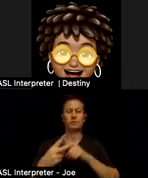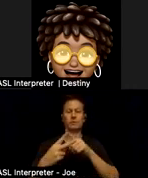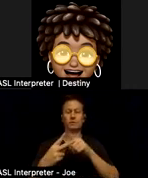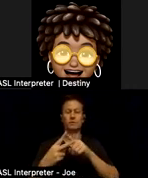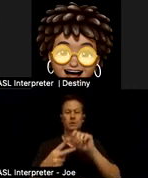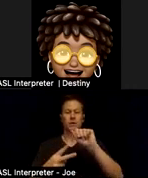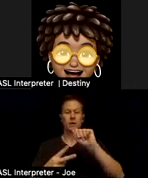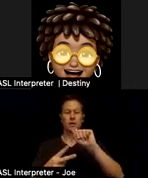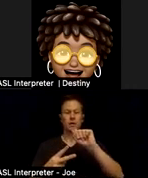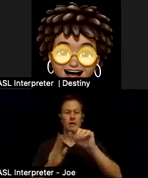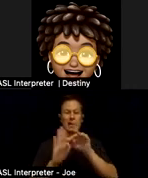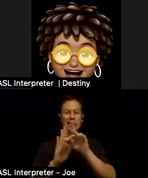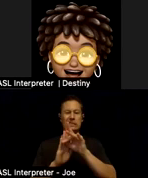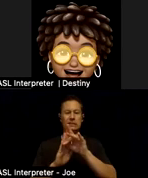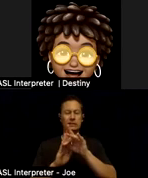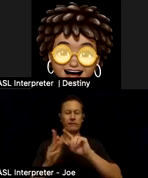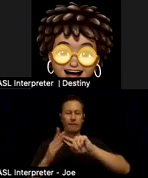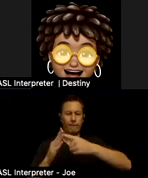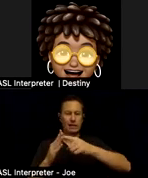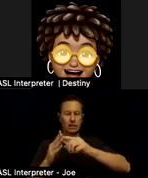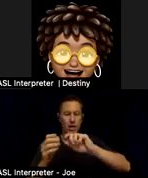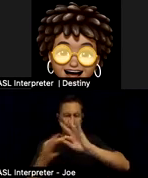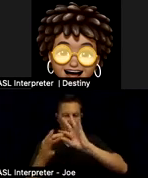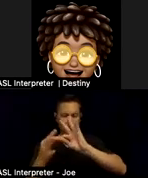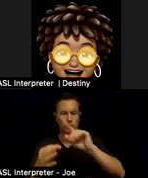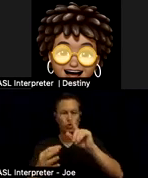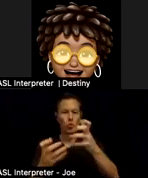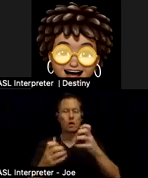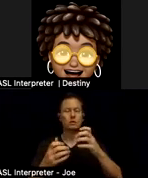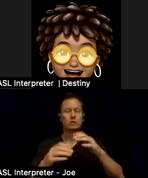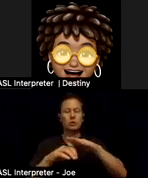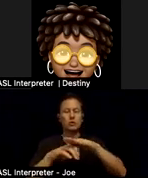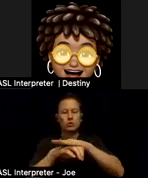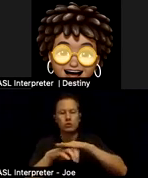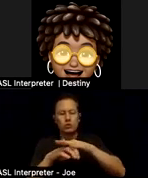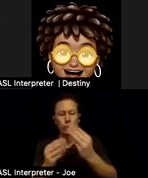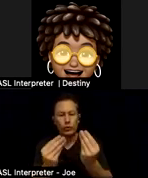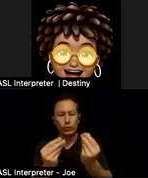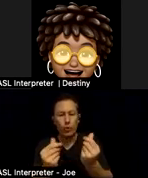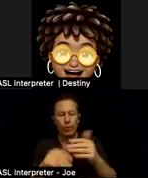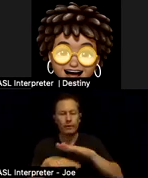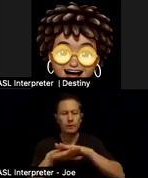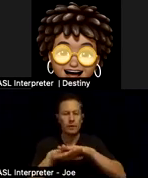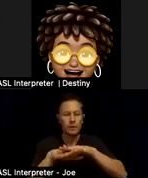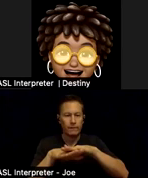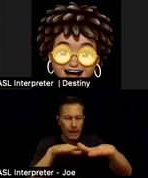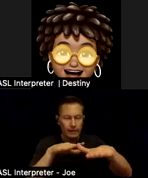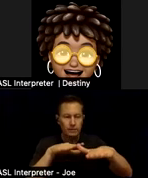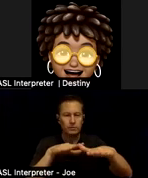on, we want to attach these to a smooth, flat surface. That is critical. Then